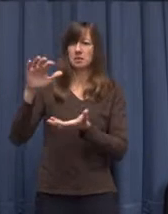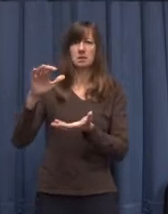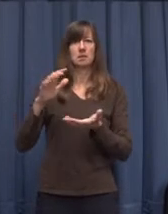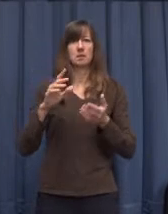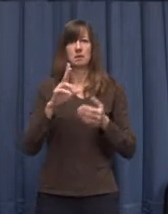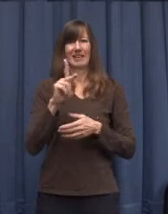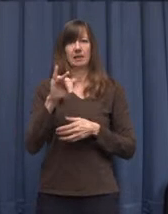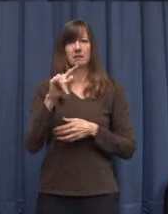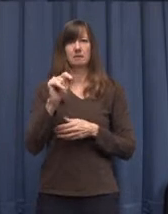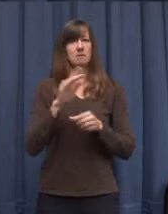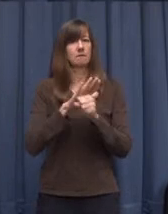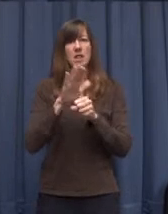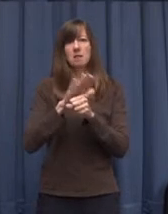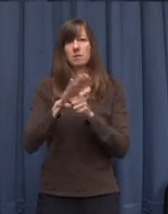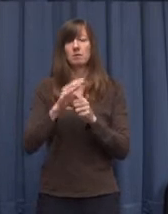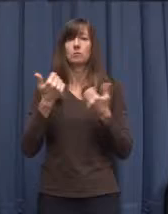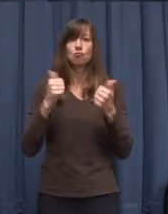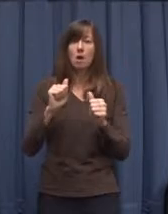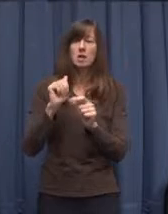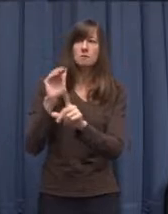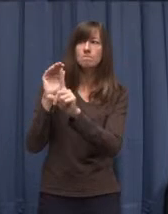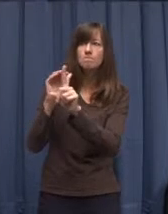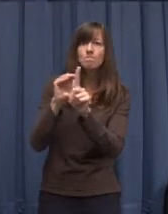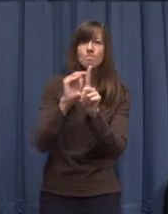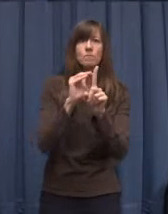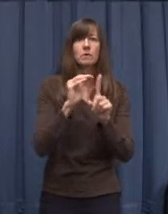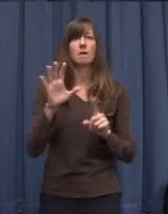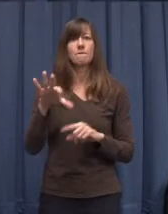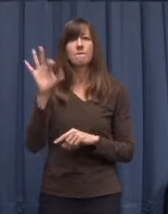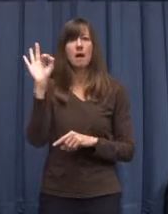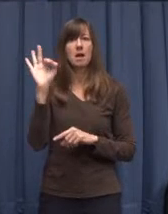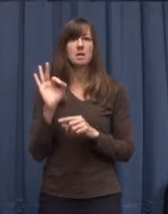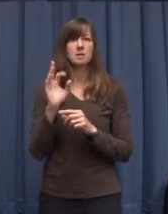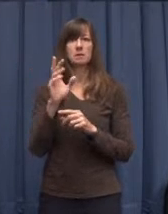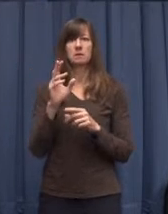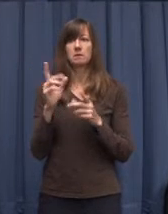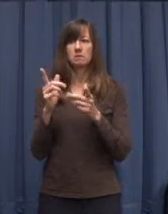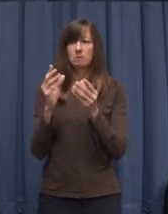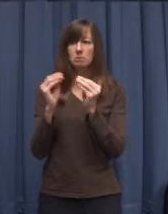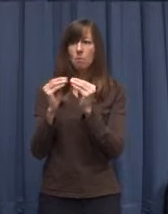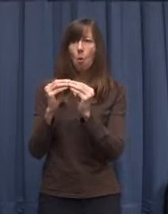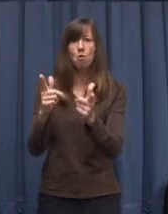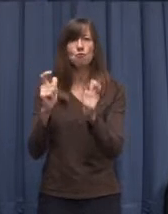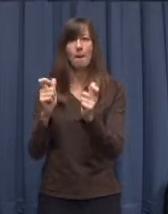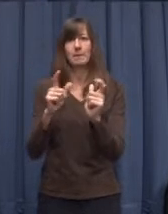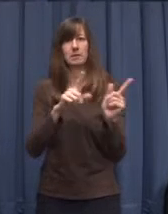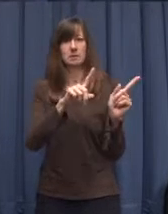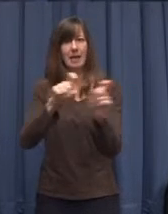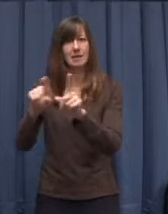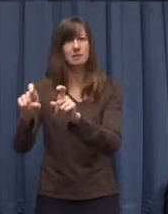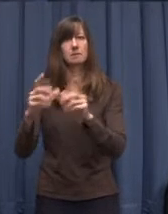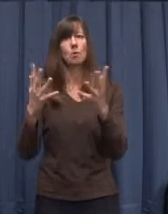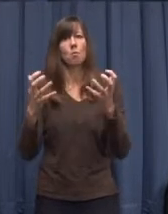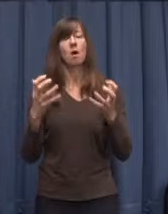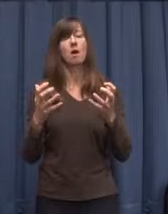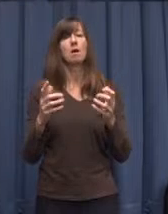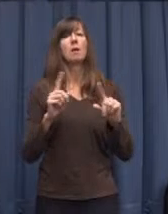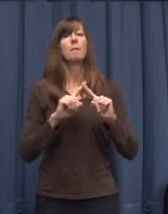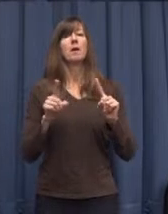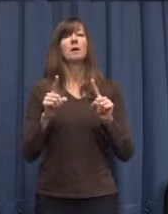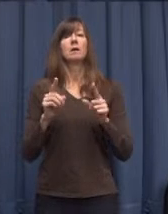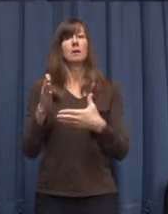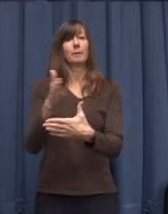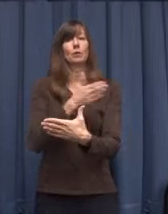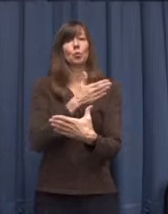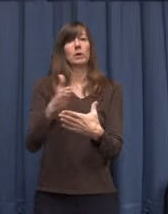continuing to try to tap those supply chains to get more access to rapid testing. Know that in the immediate term, we're prioritizing